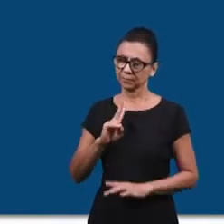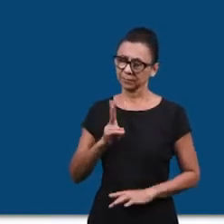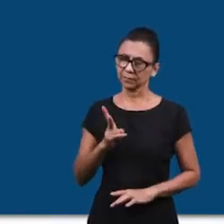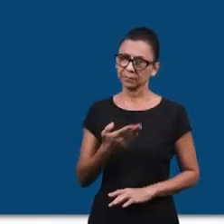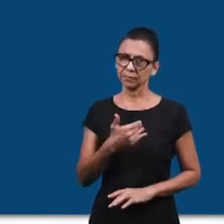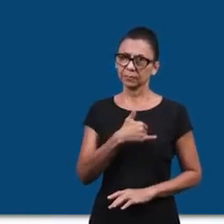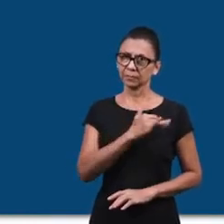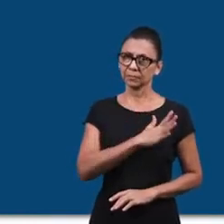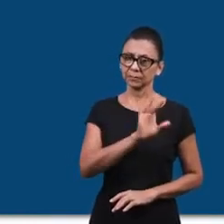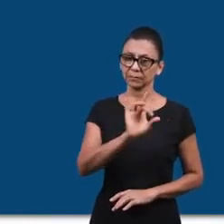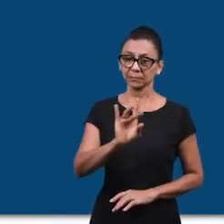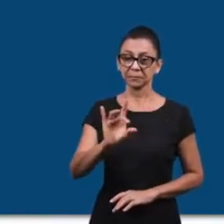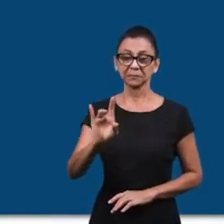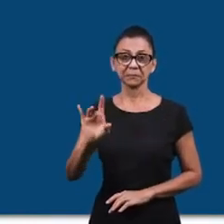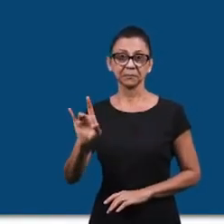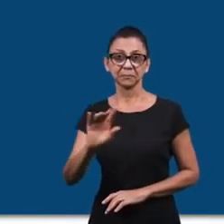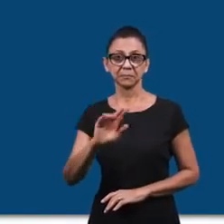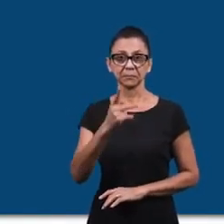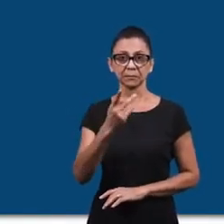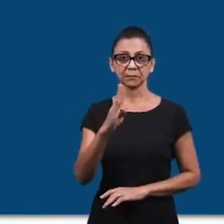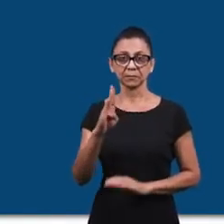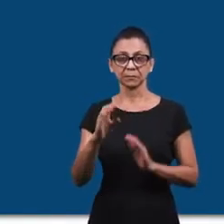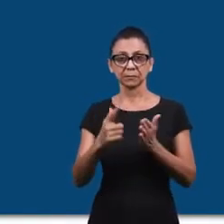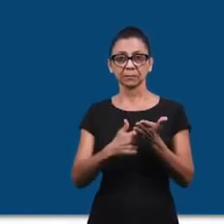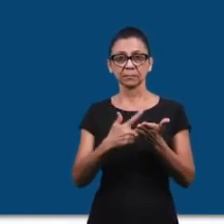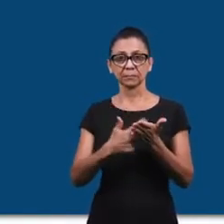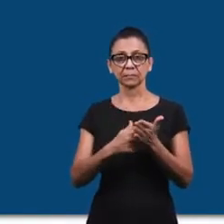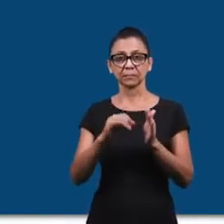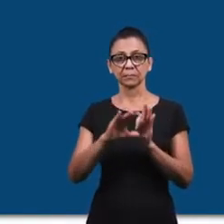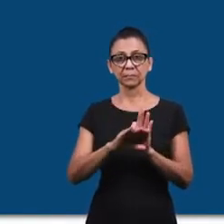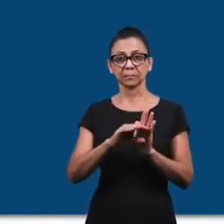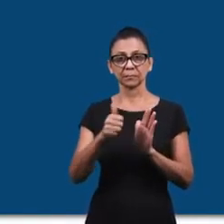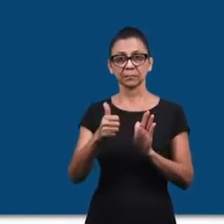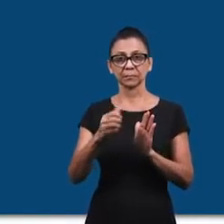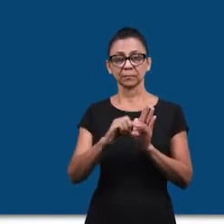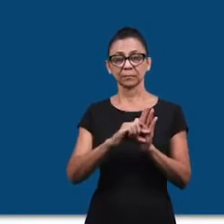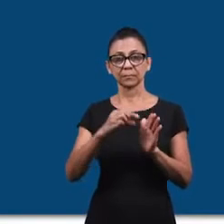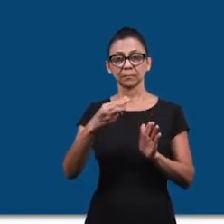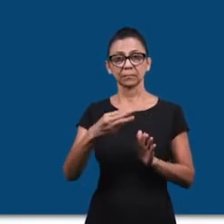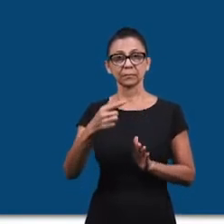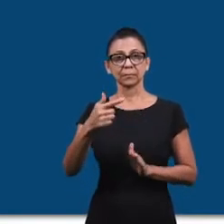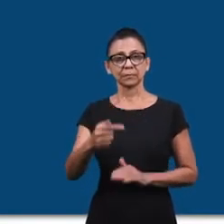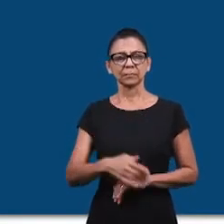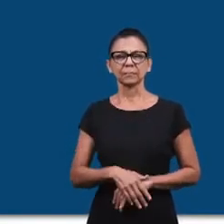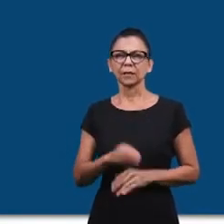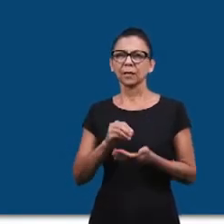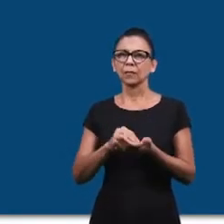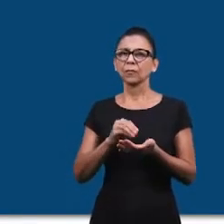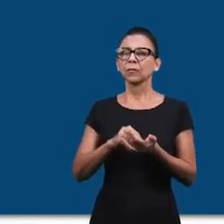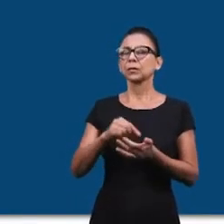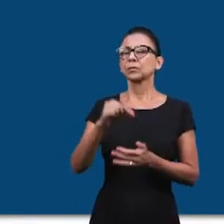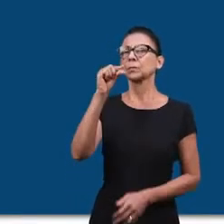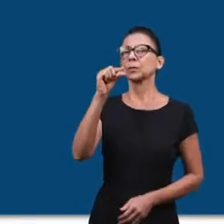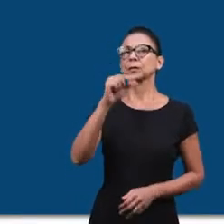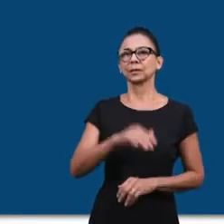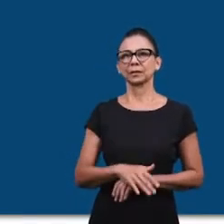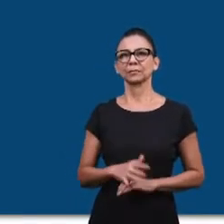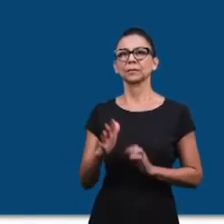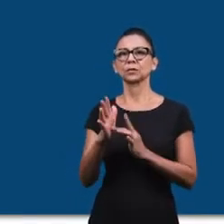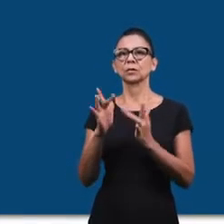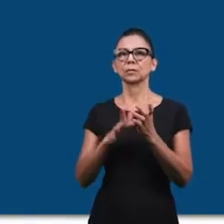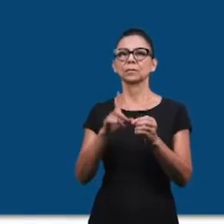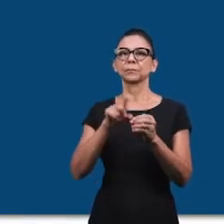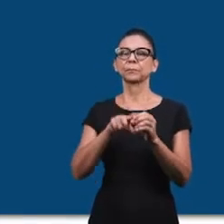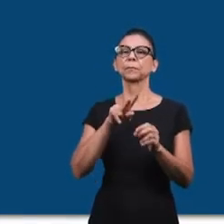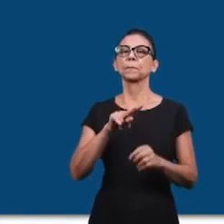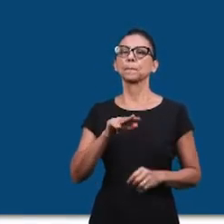hearts. In Hebrews 10, chapter 10, verse 37, we read, "For yet a little while, and he who is